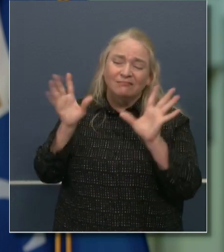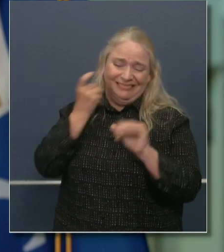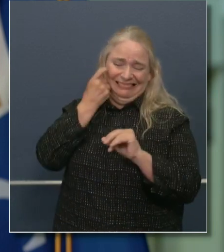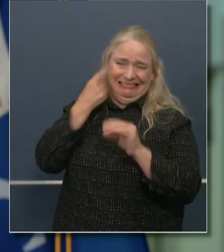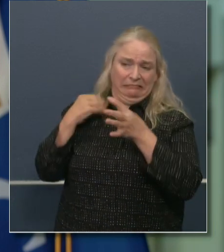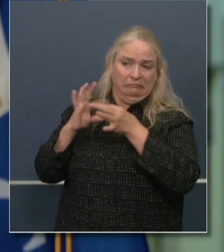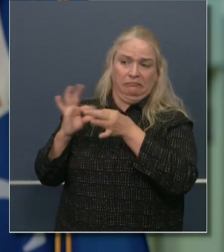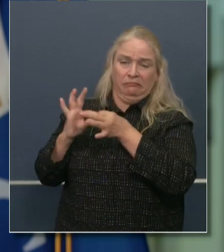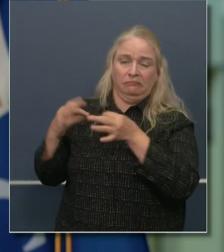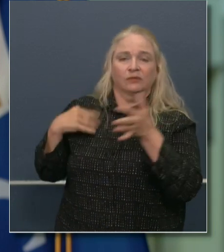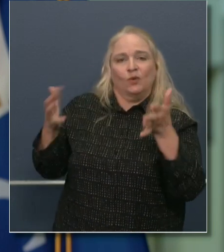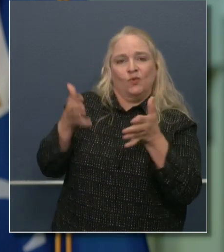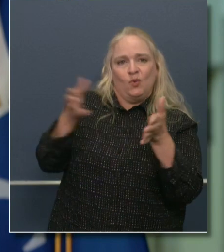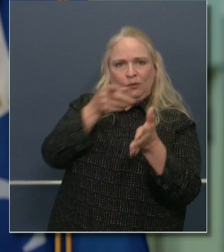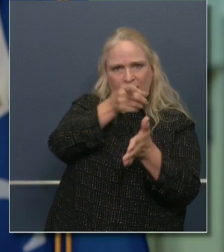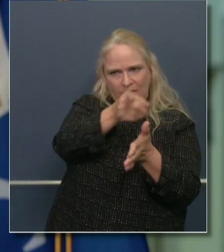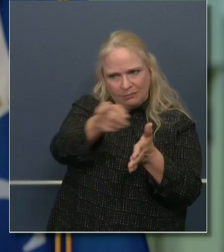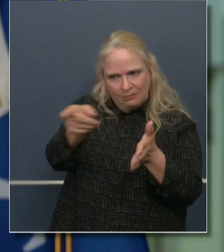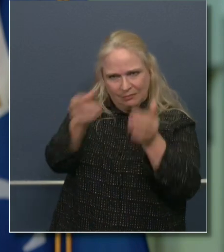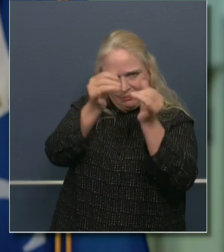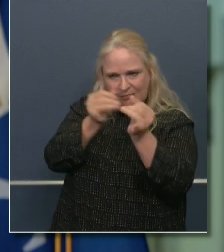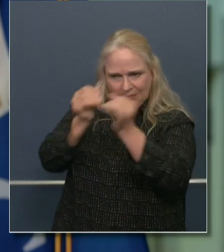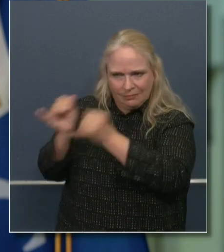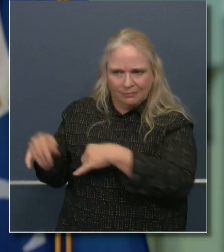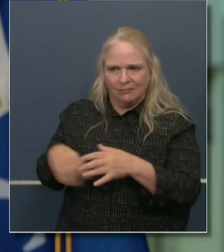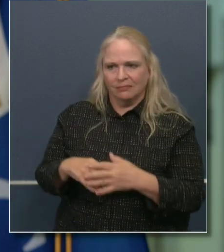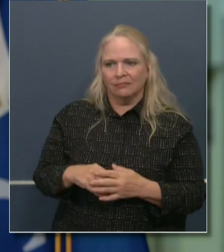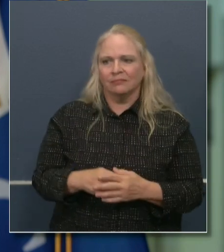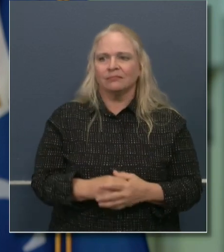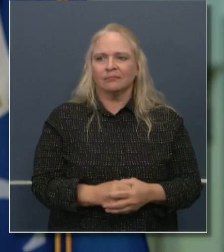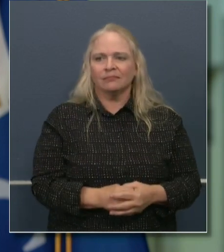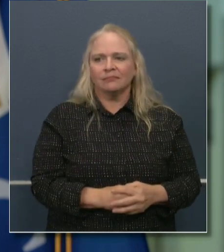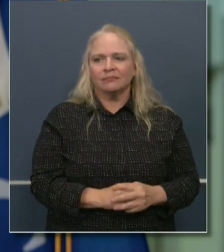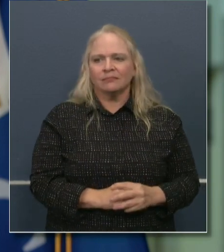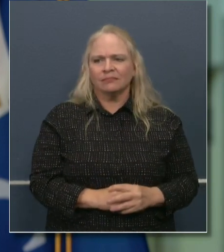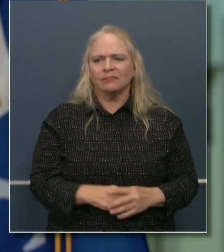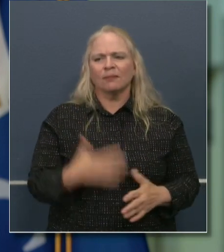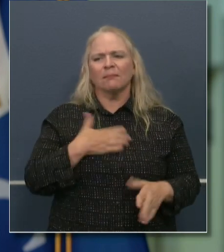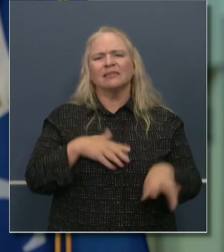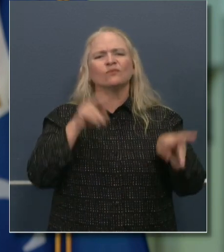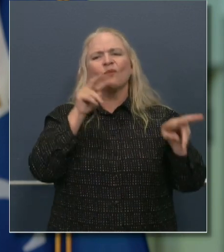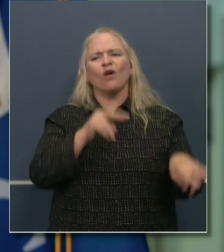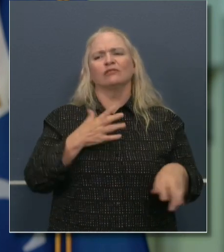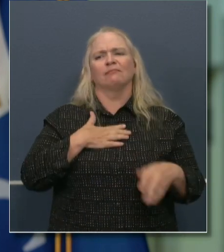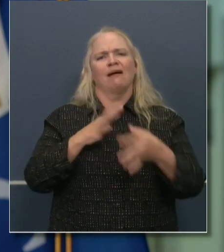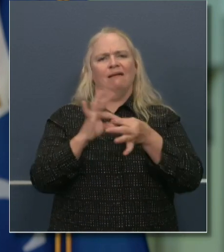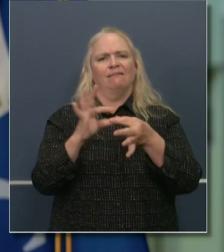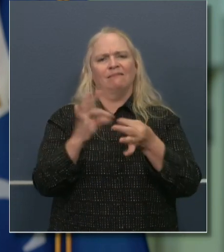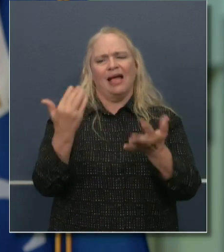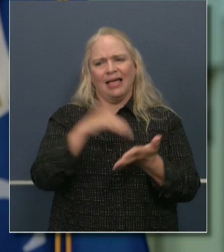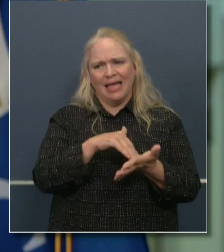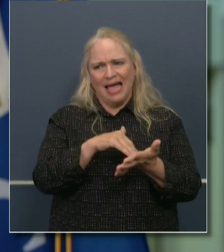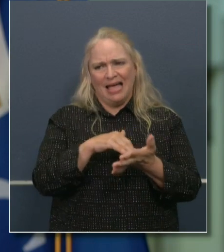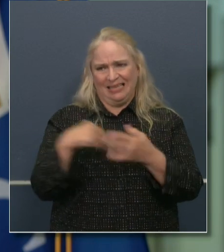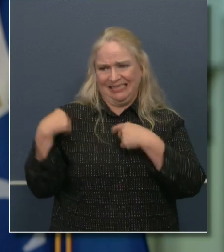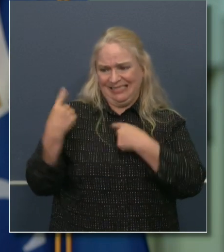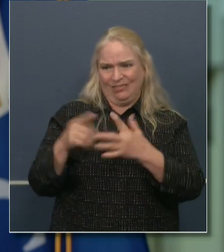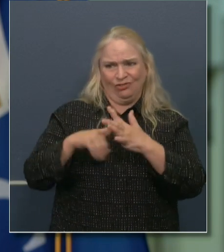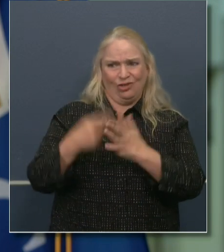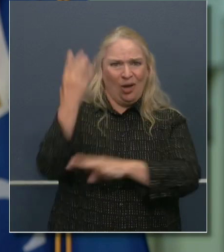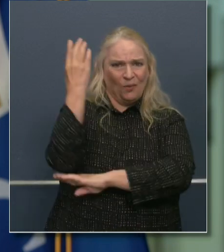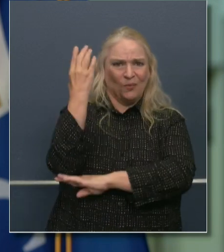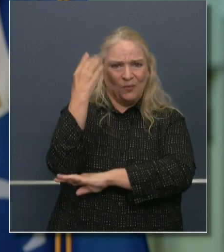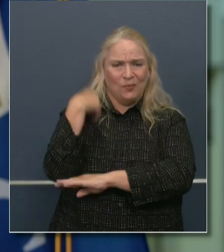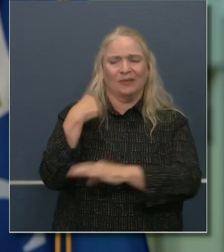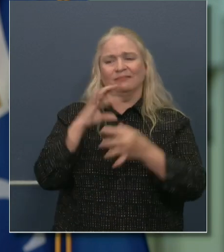you to rewind the presentation, that people come on that monitoring list and